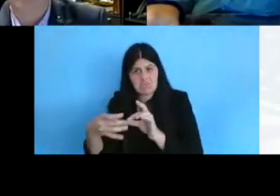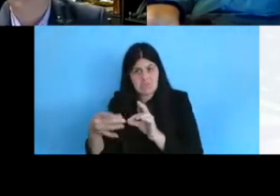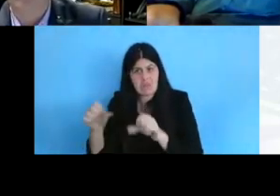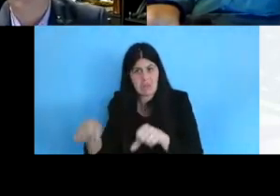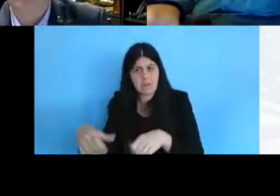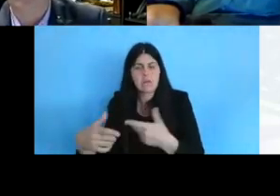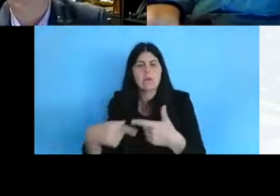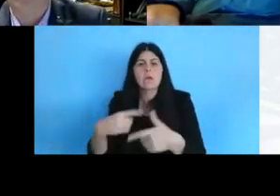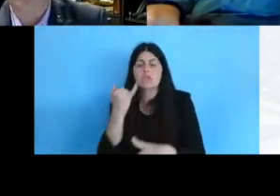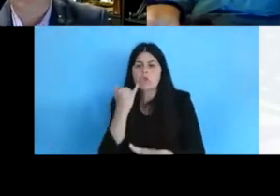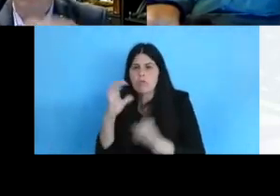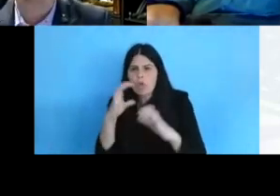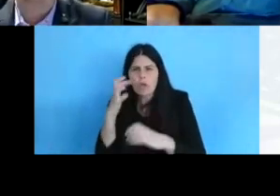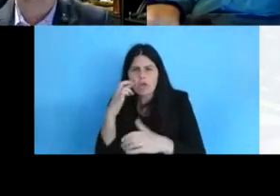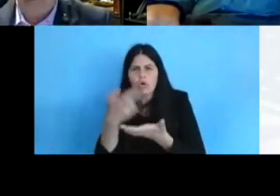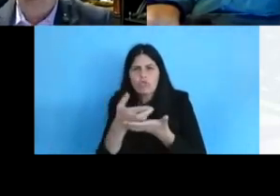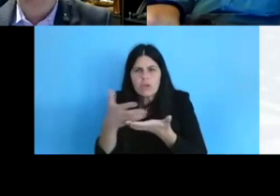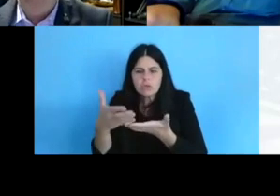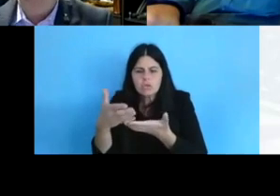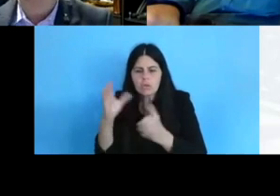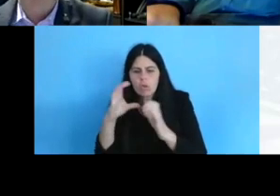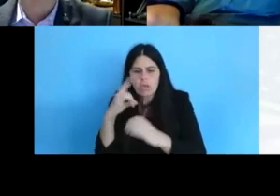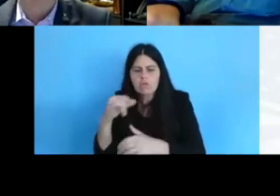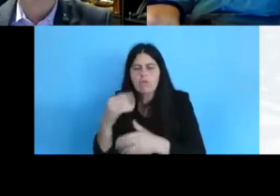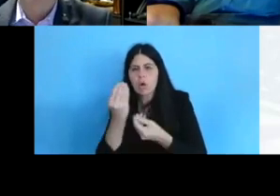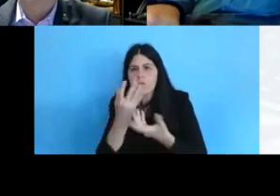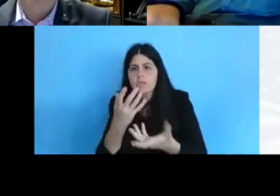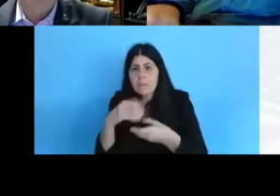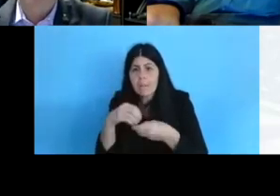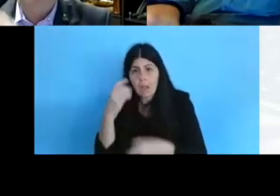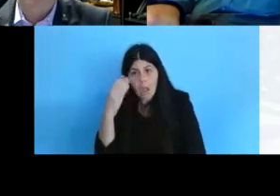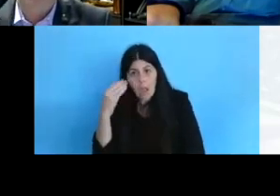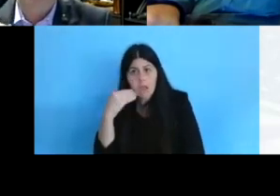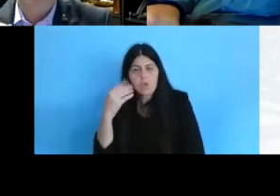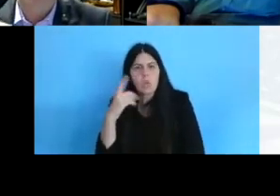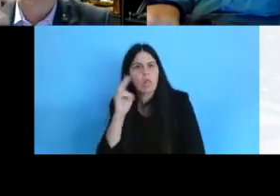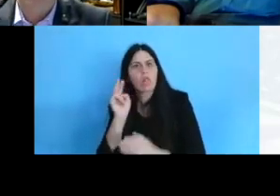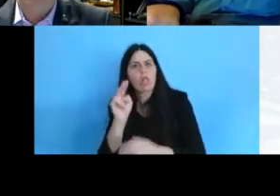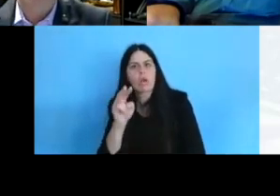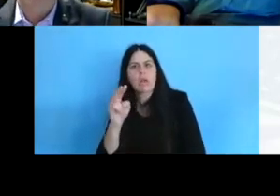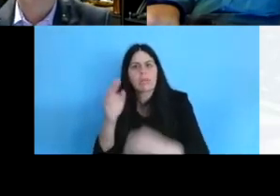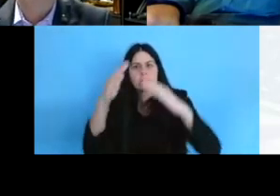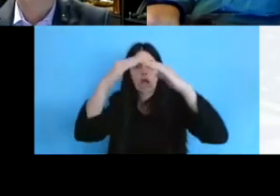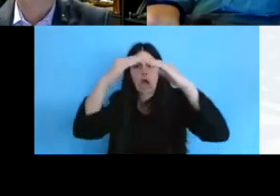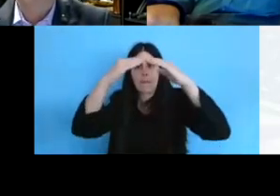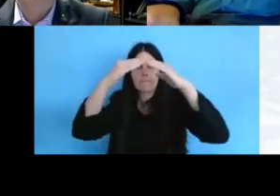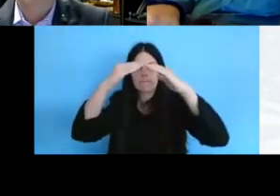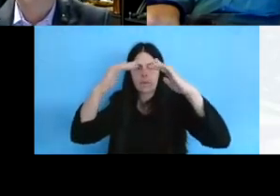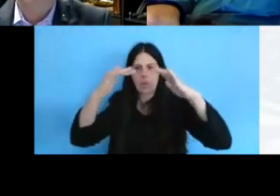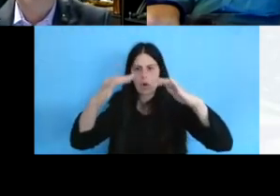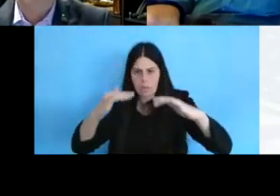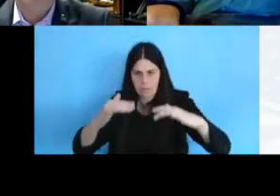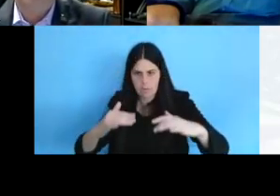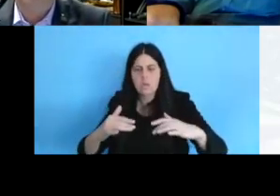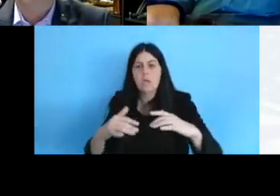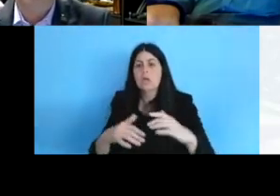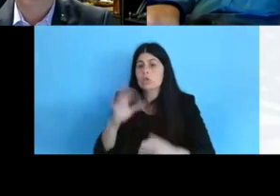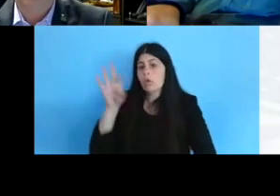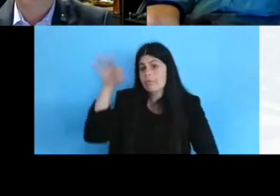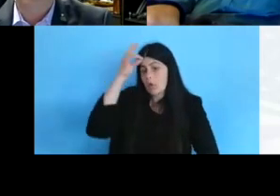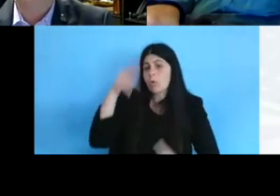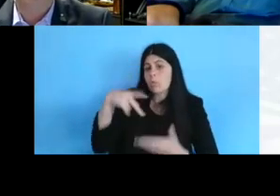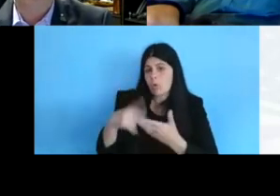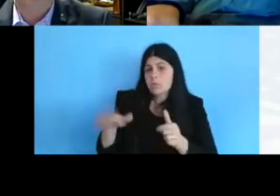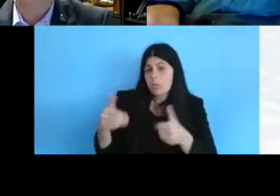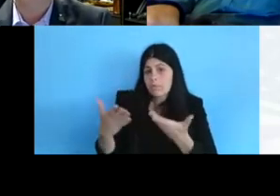for information, you want to, as in my head, you always want to look at the top and maybe work your way down. So there's federal programs that provide dollars and